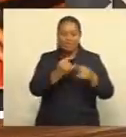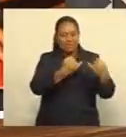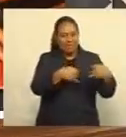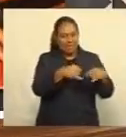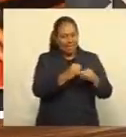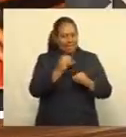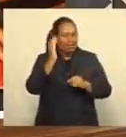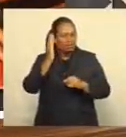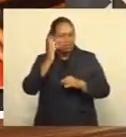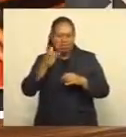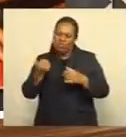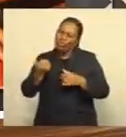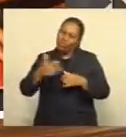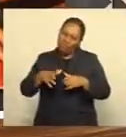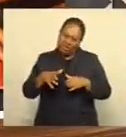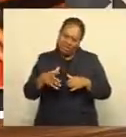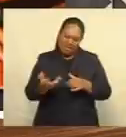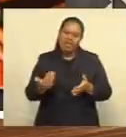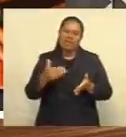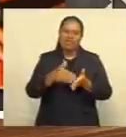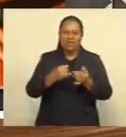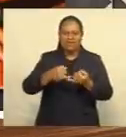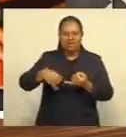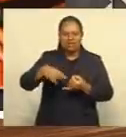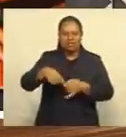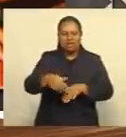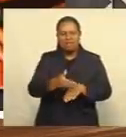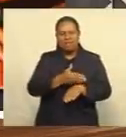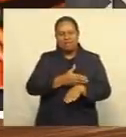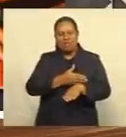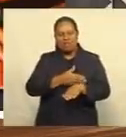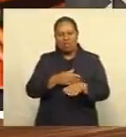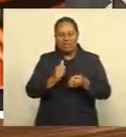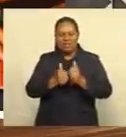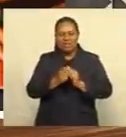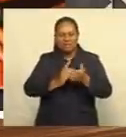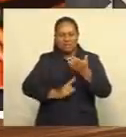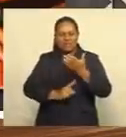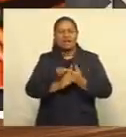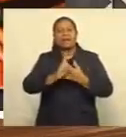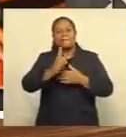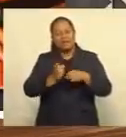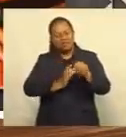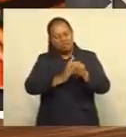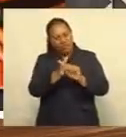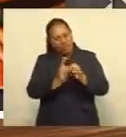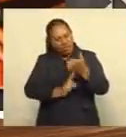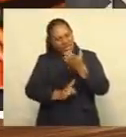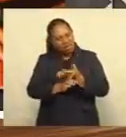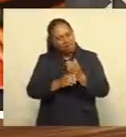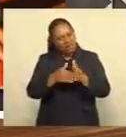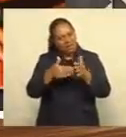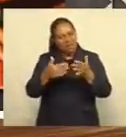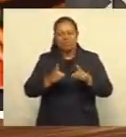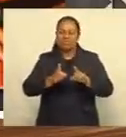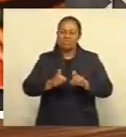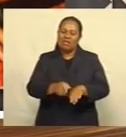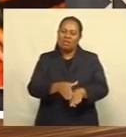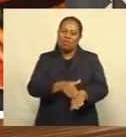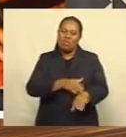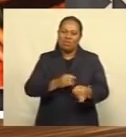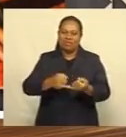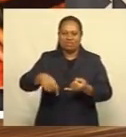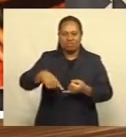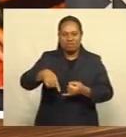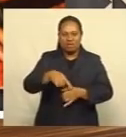already traveled to Suva ahead of time, but with the games now cancelled and with COVID restrictions, they will have to stay a little longer in the city.